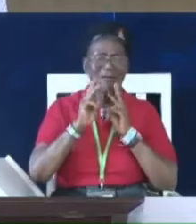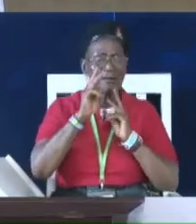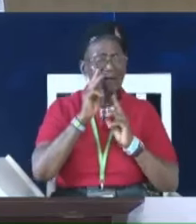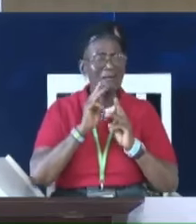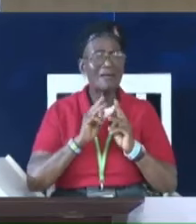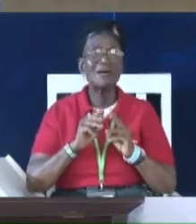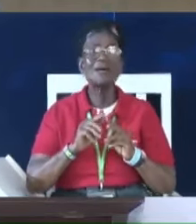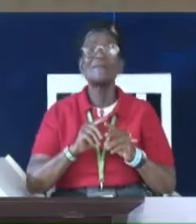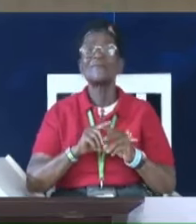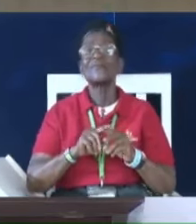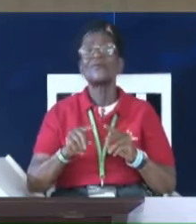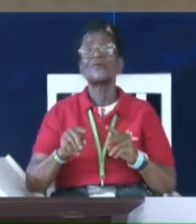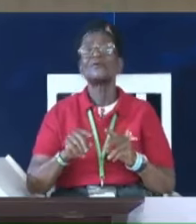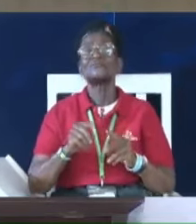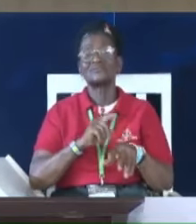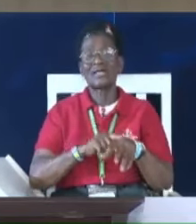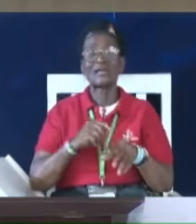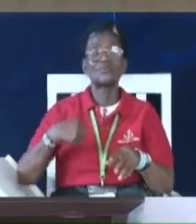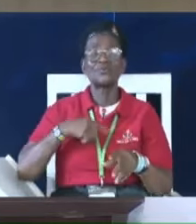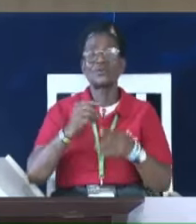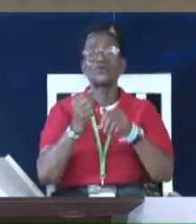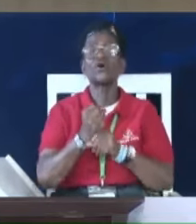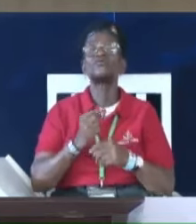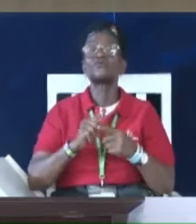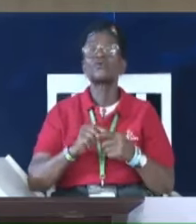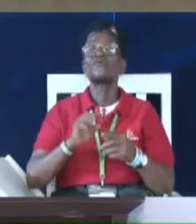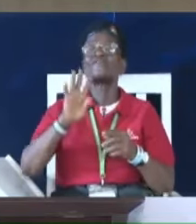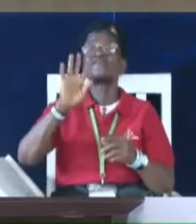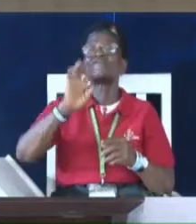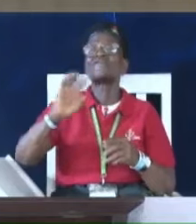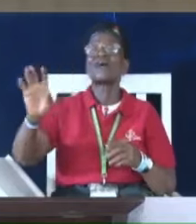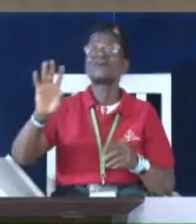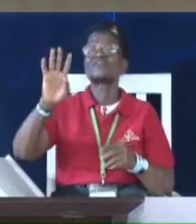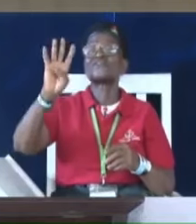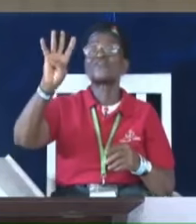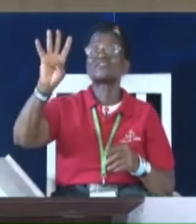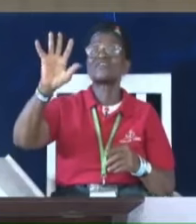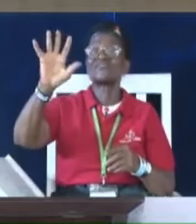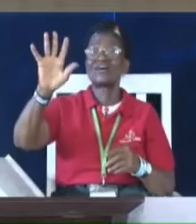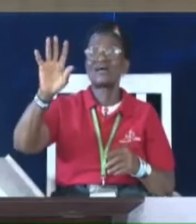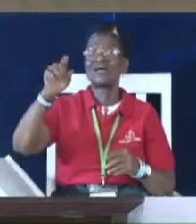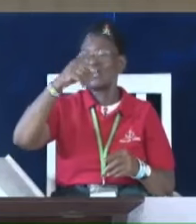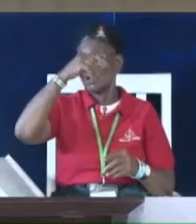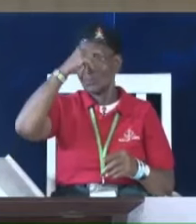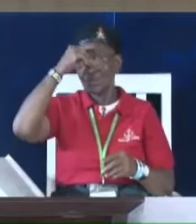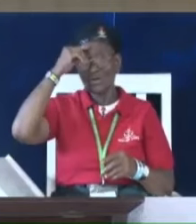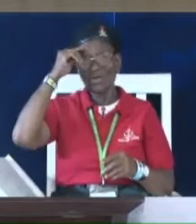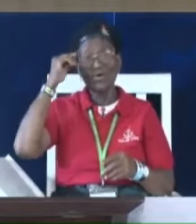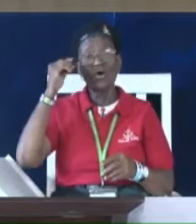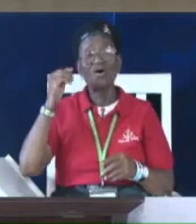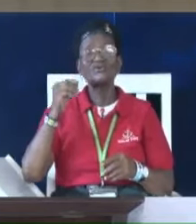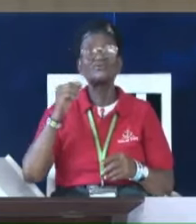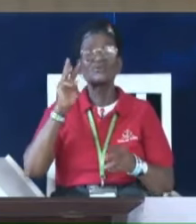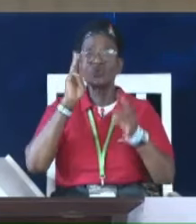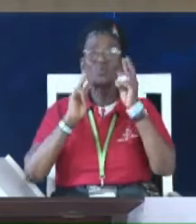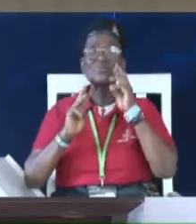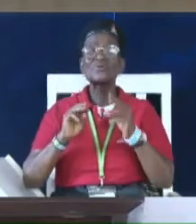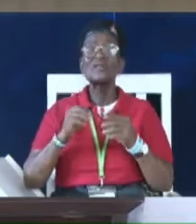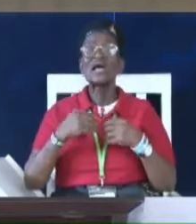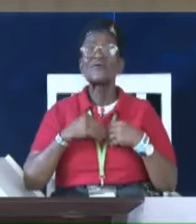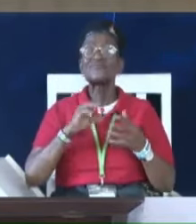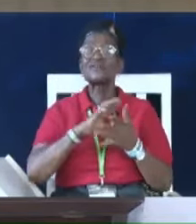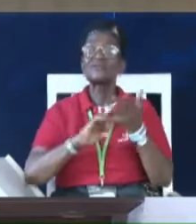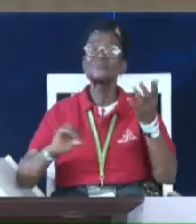But by the time we got to verse 45, the cause of weeping had been removed.